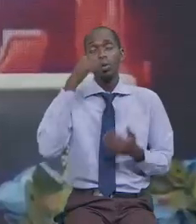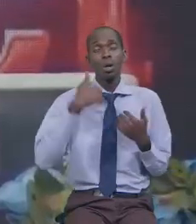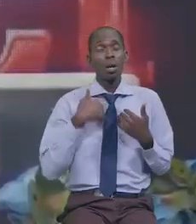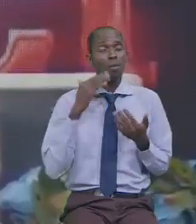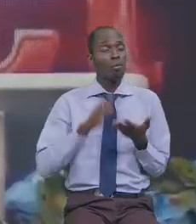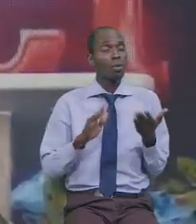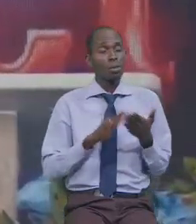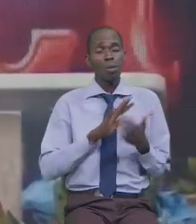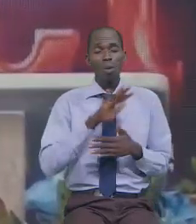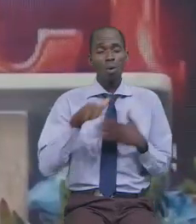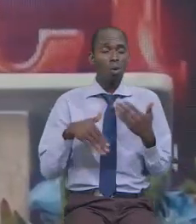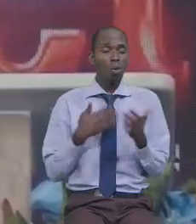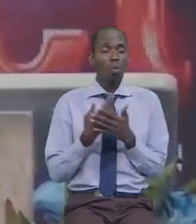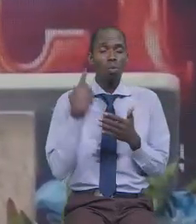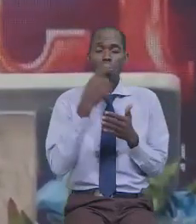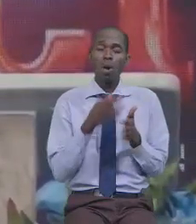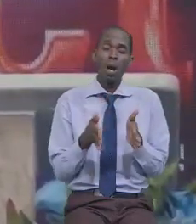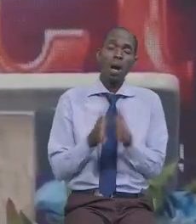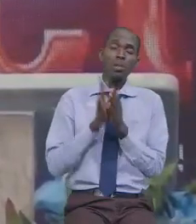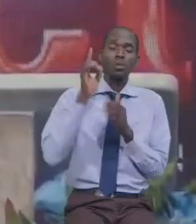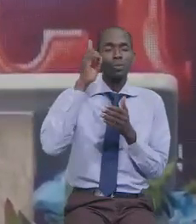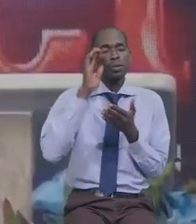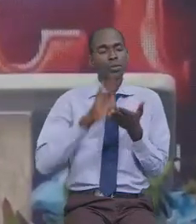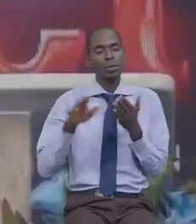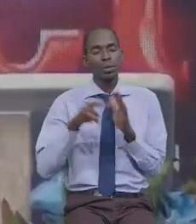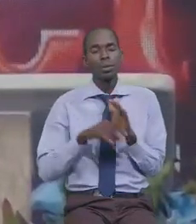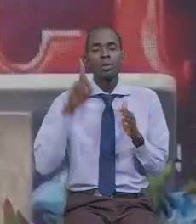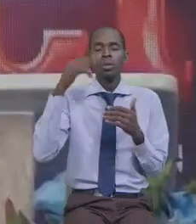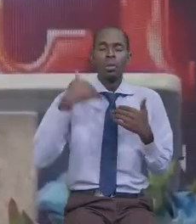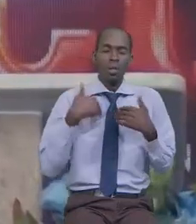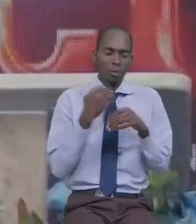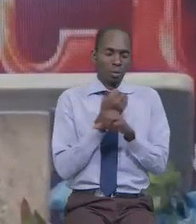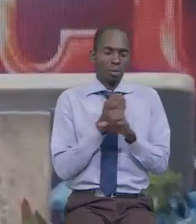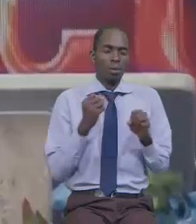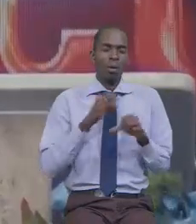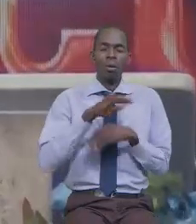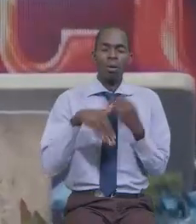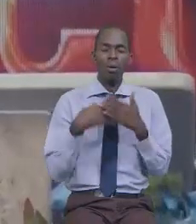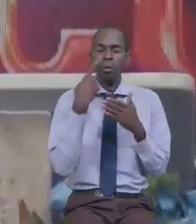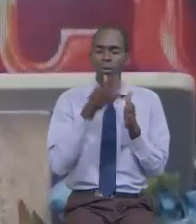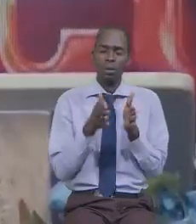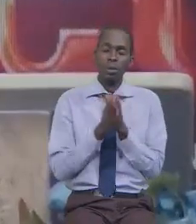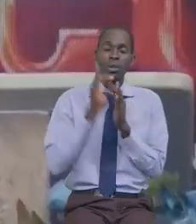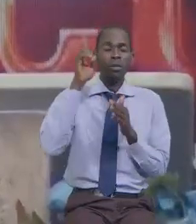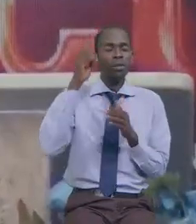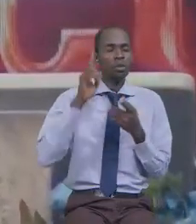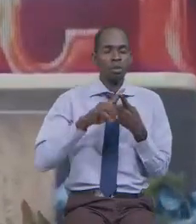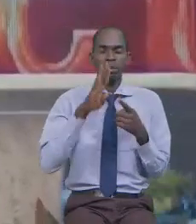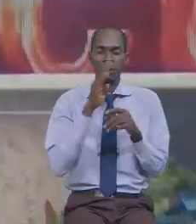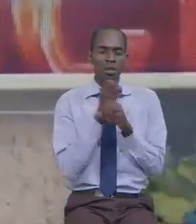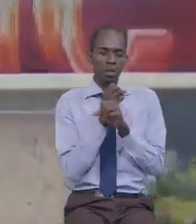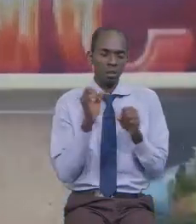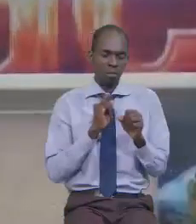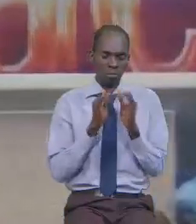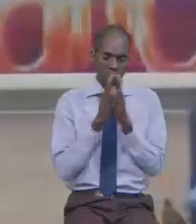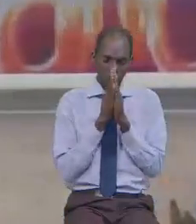have asked you for forgiveness. You have saved those who have asked you to be saved. I pray